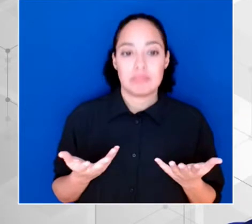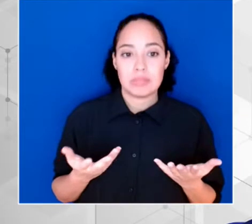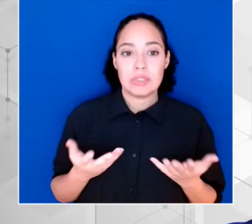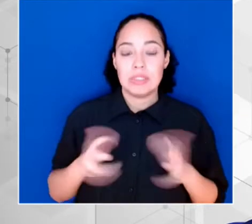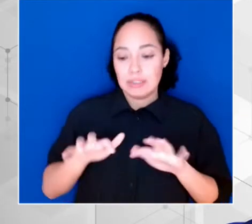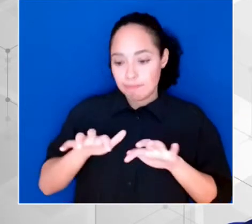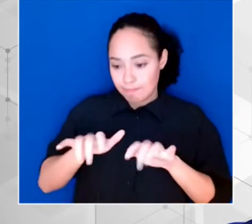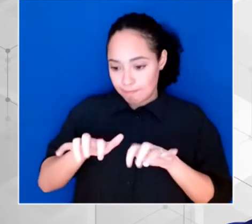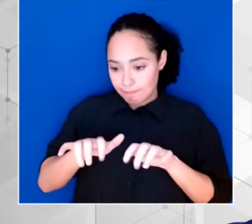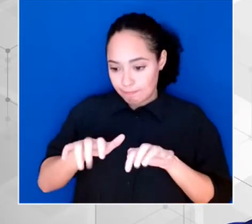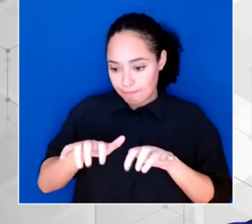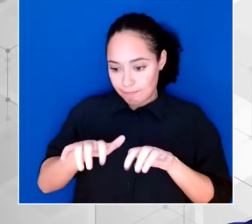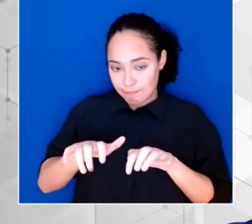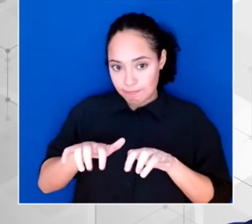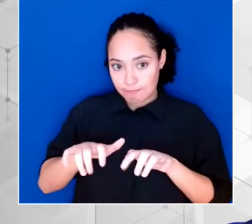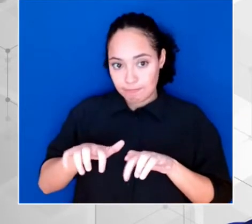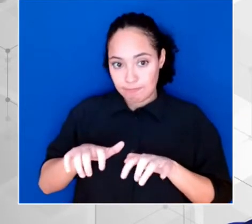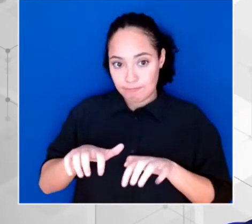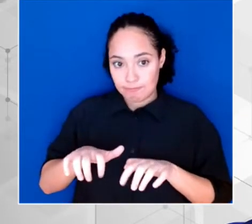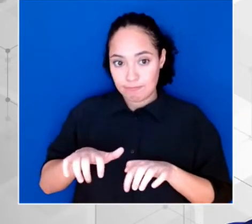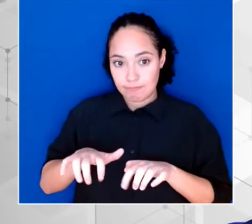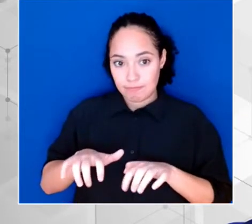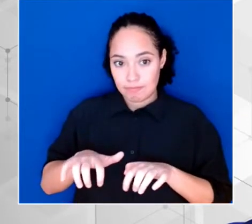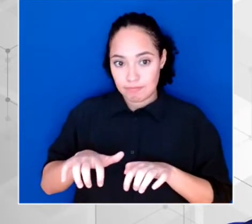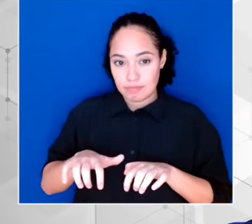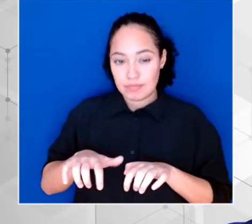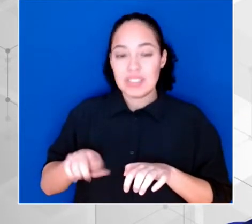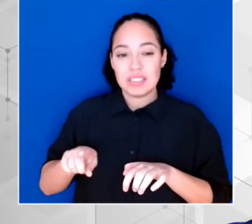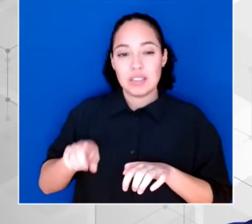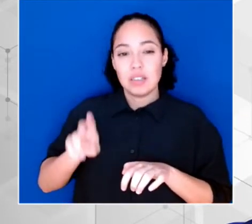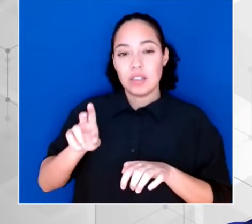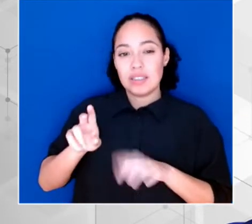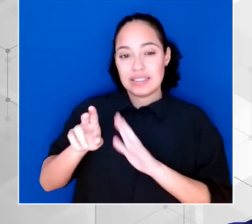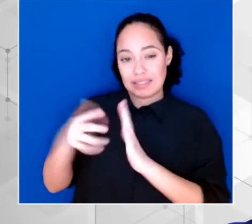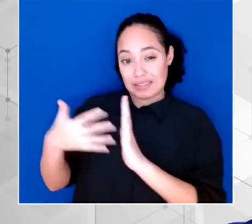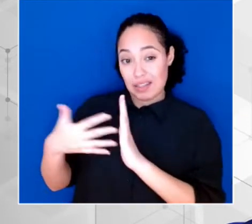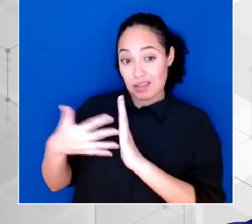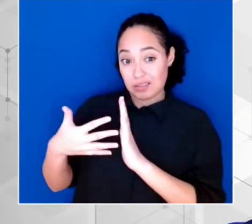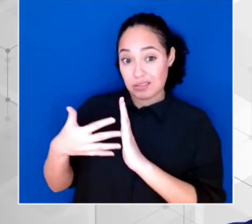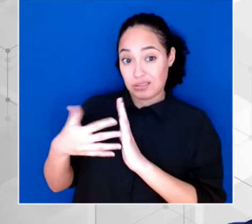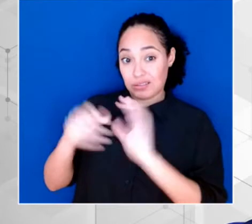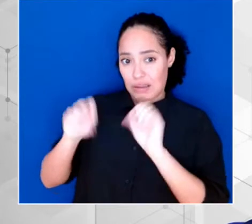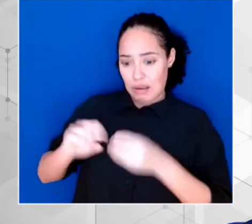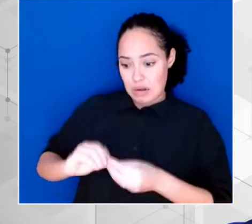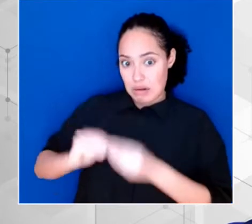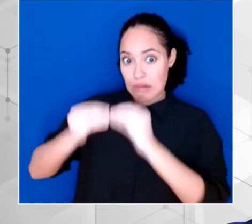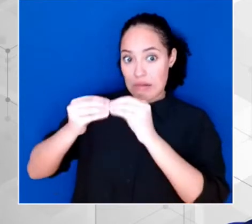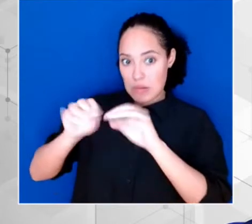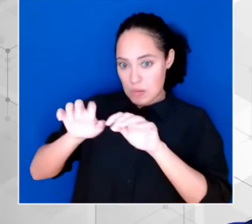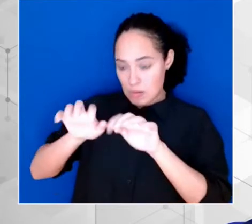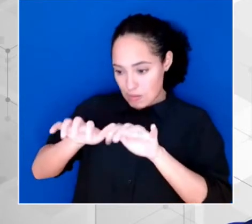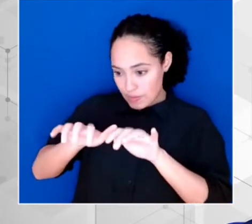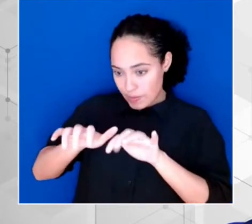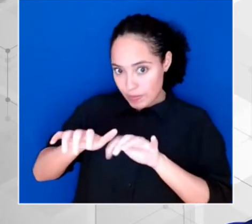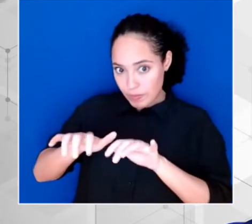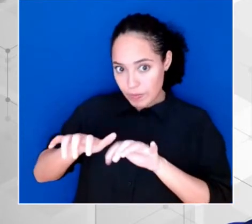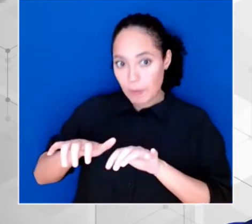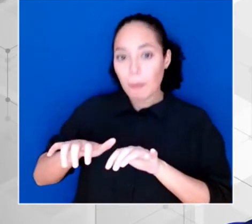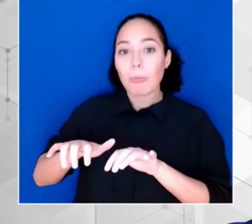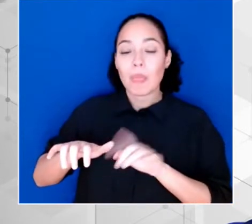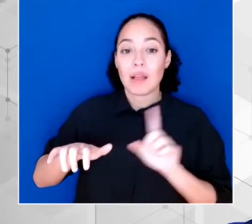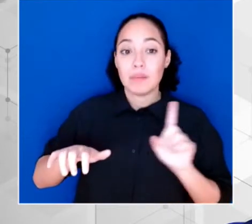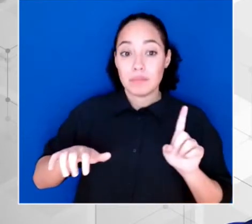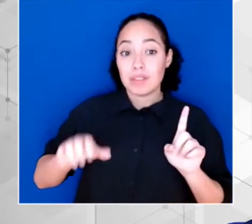case, I'm importing the whole app of my application, or the main file for